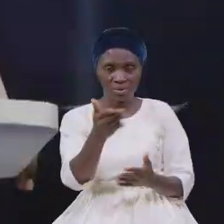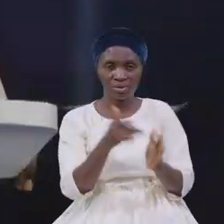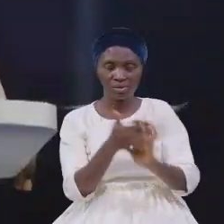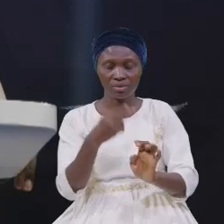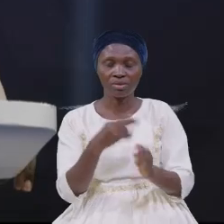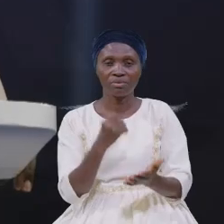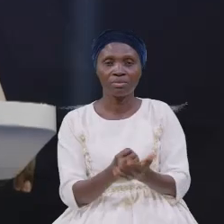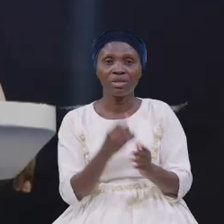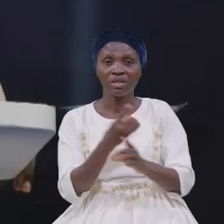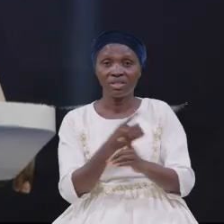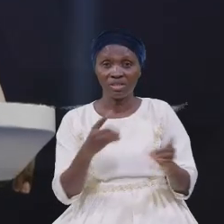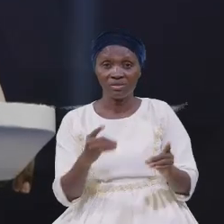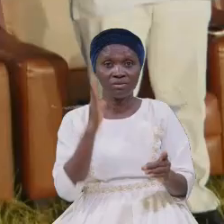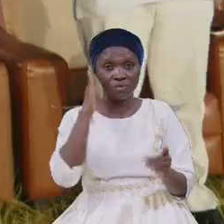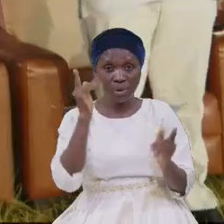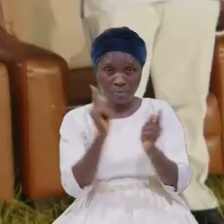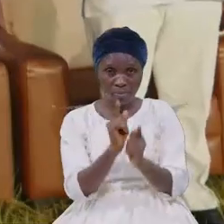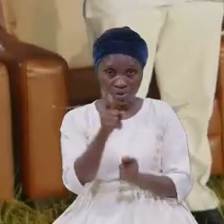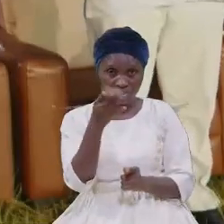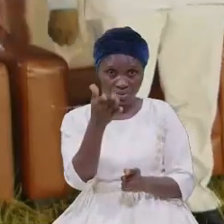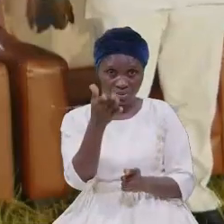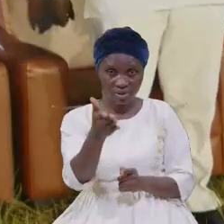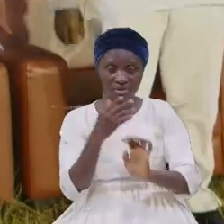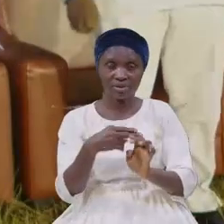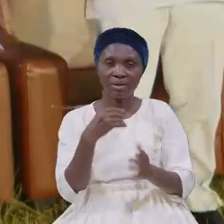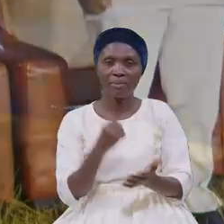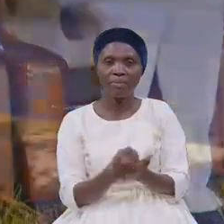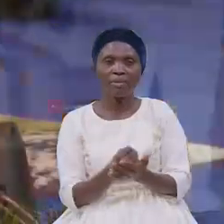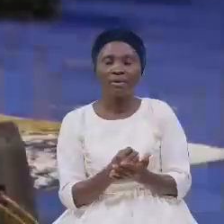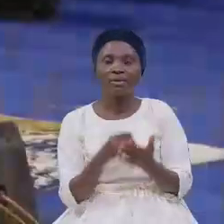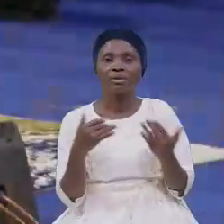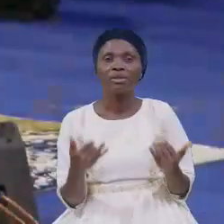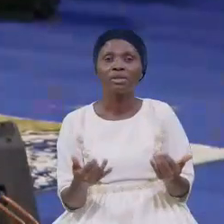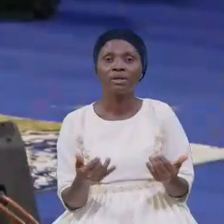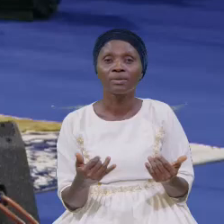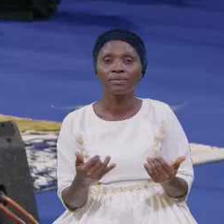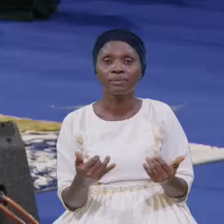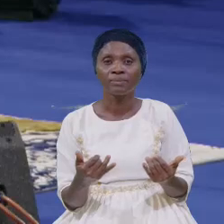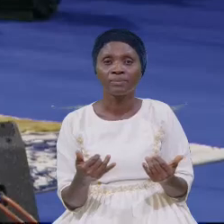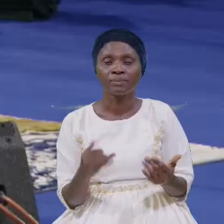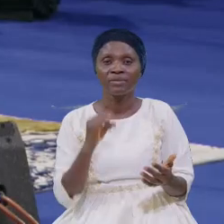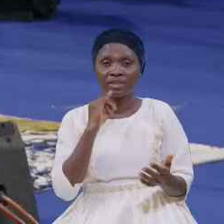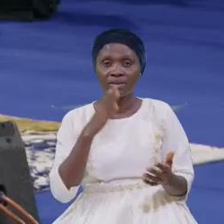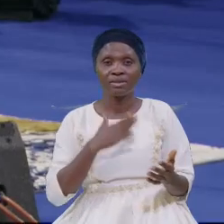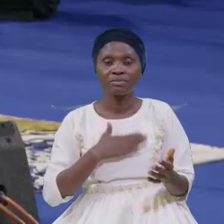Deliverance will reach you there. Now is my time.